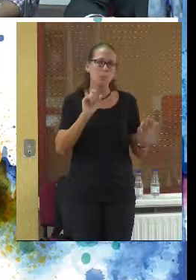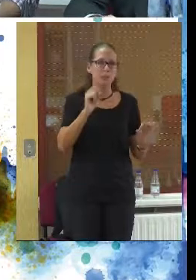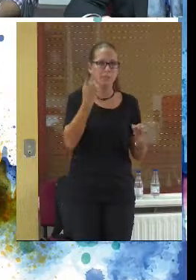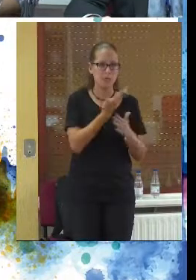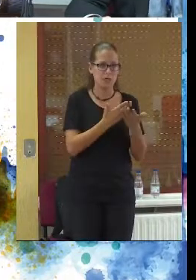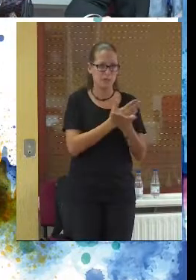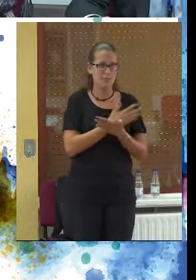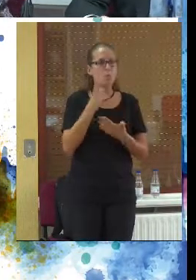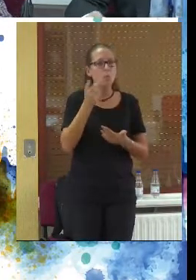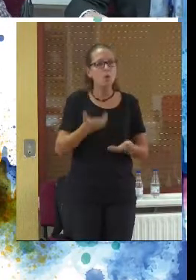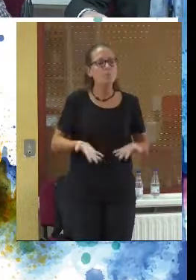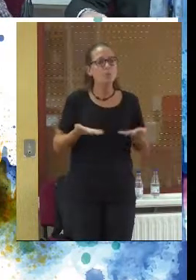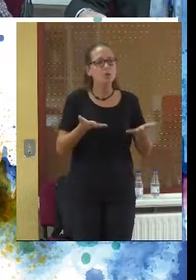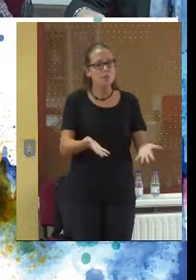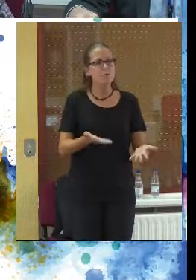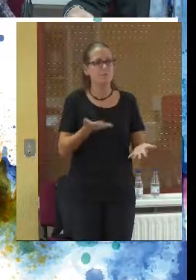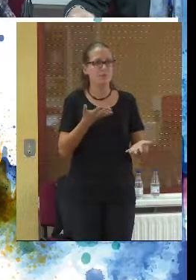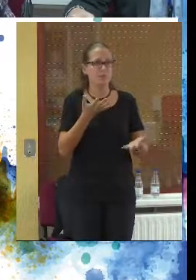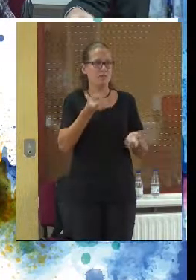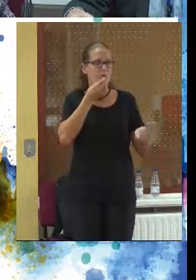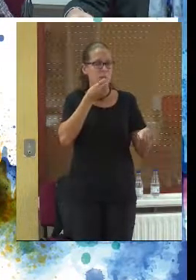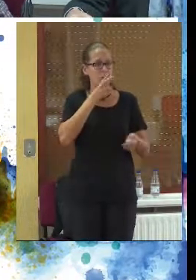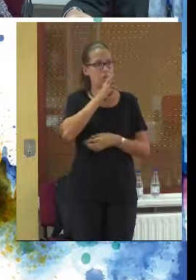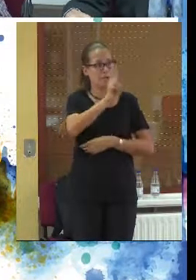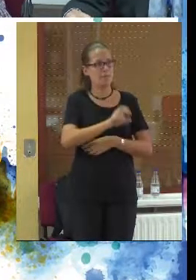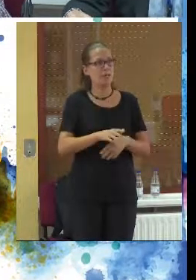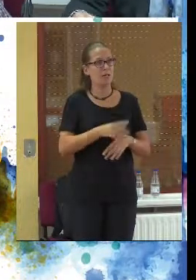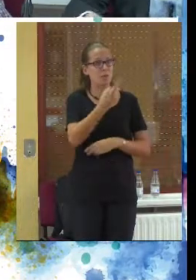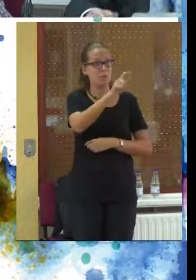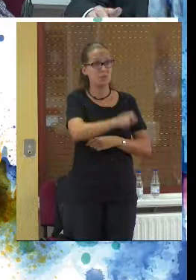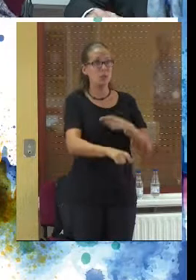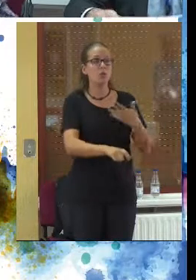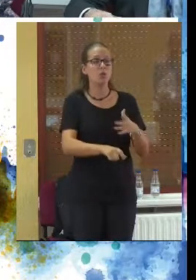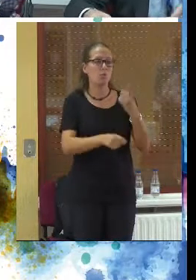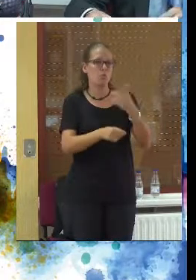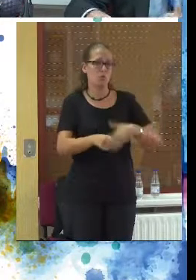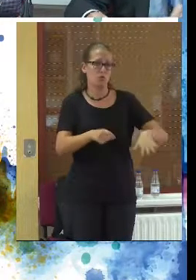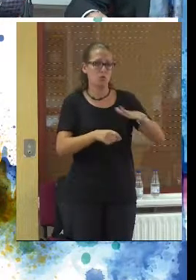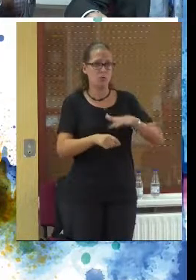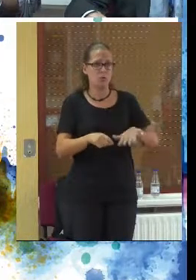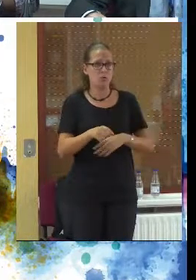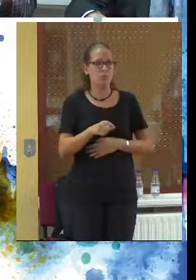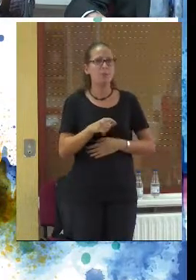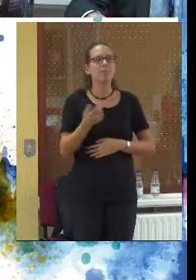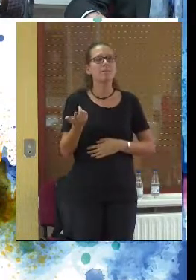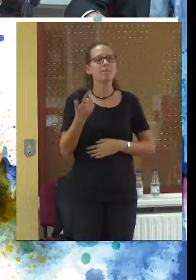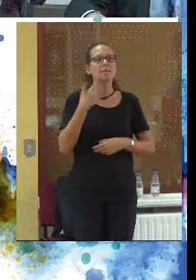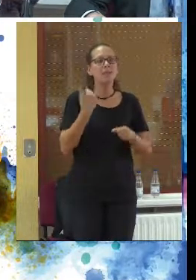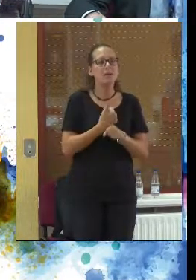Up until now, it was about offering useful information to a person in one environment,